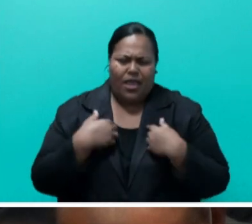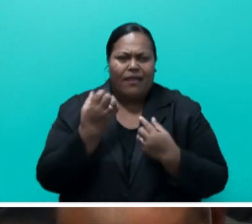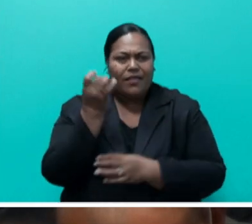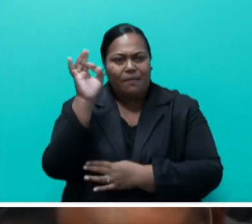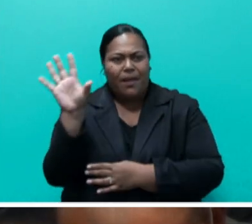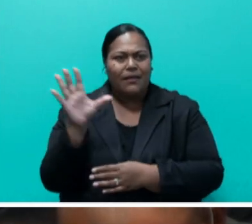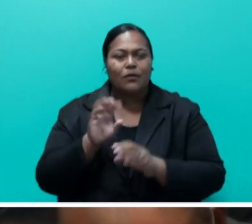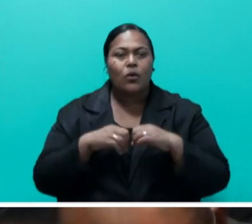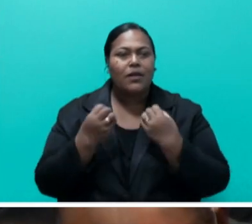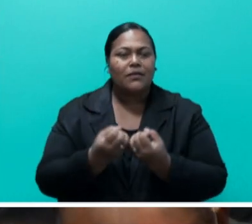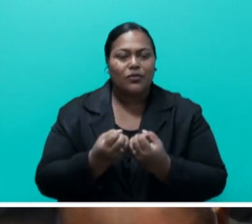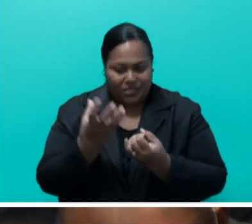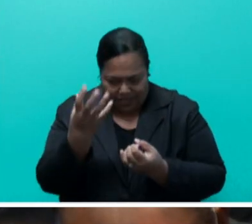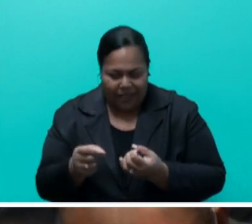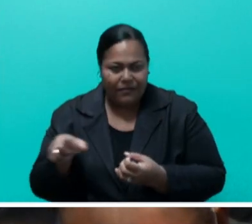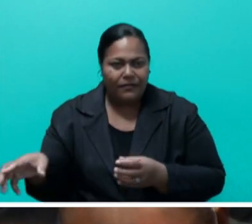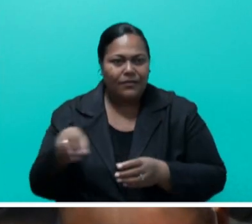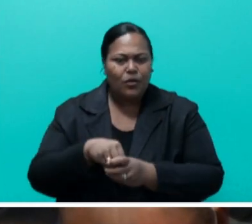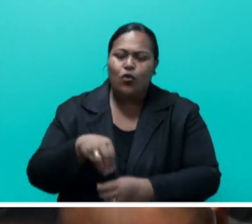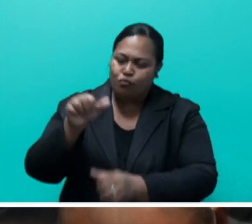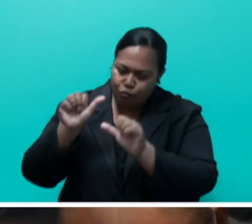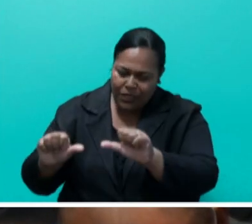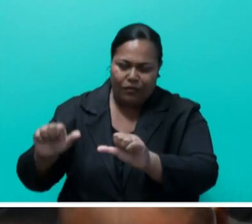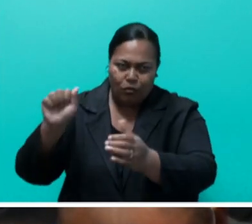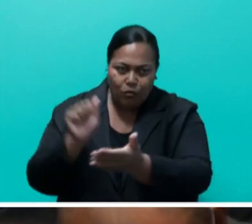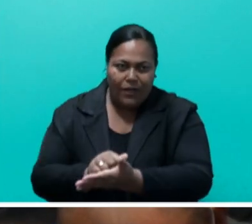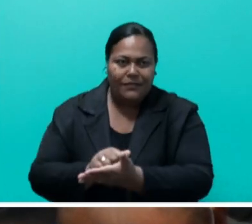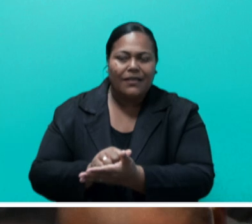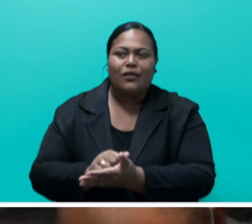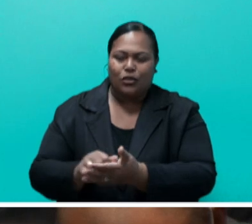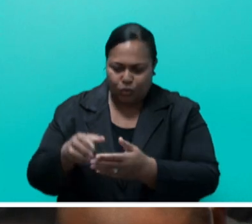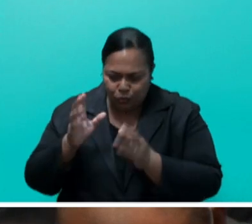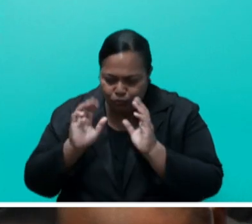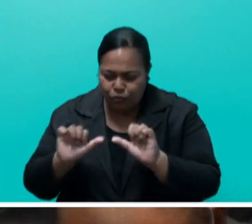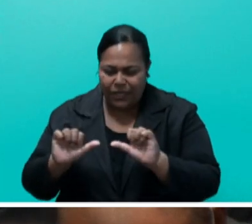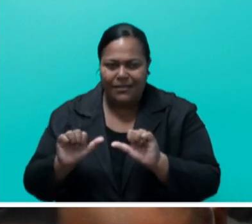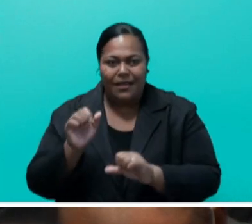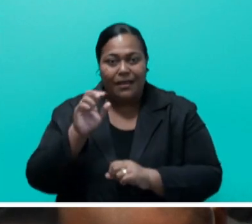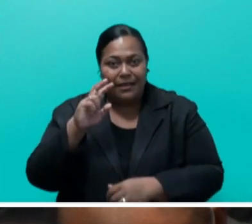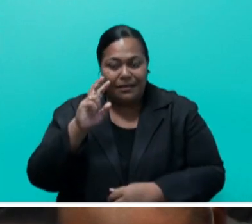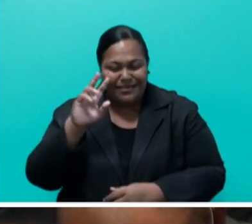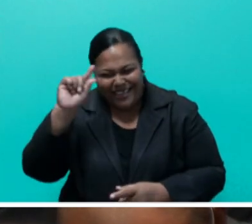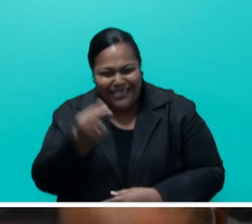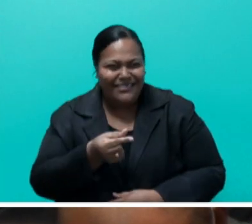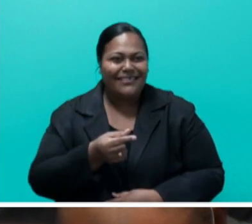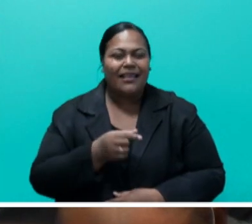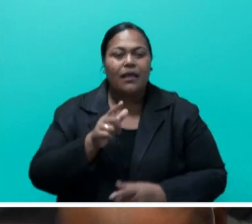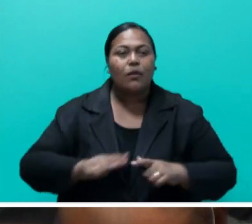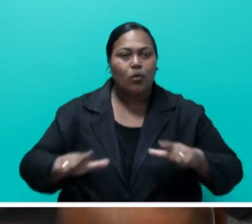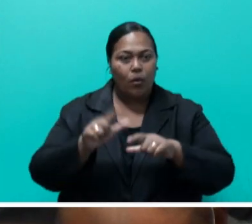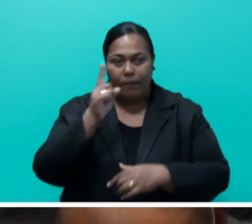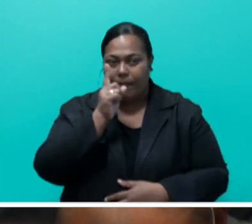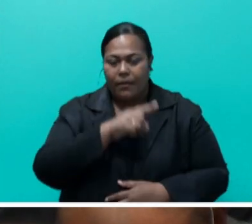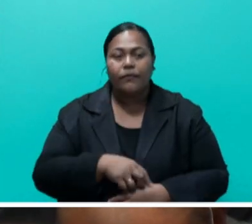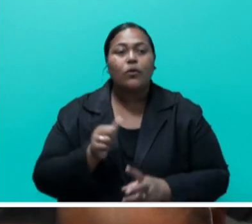in place that protect their rights if they're here as our guest, and also for our locals. And then we have also